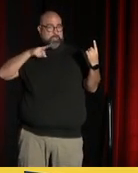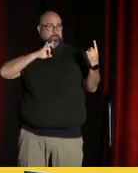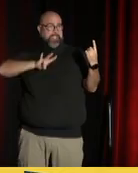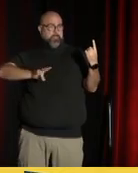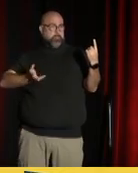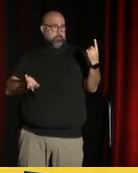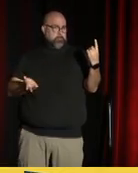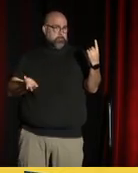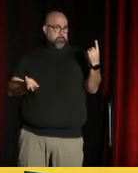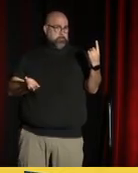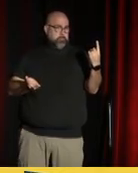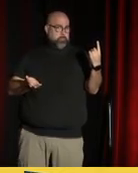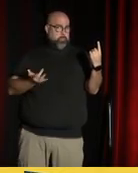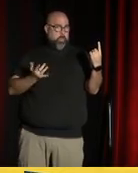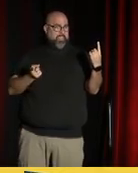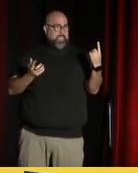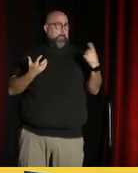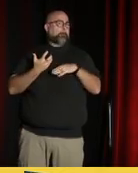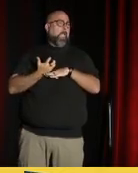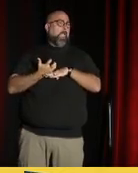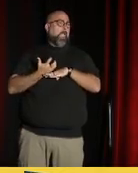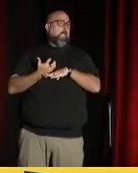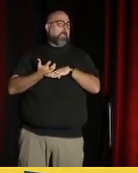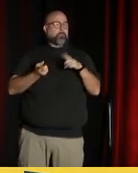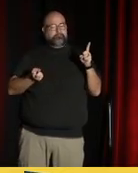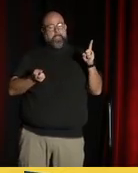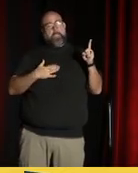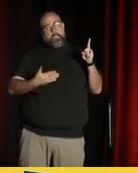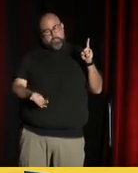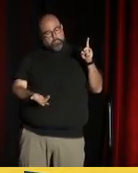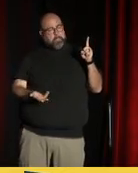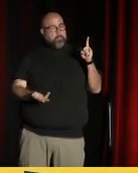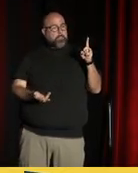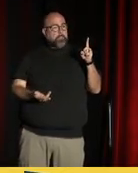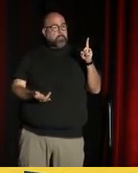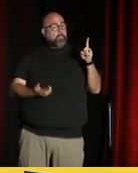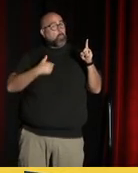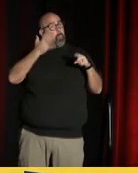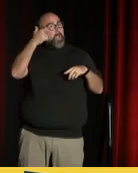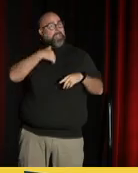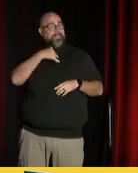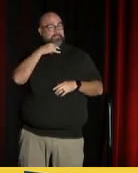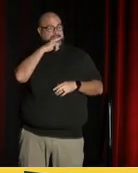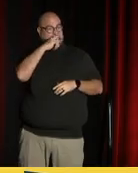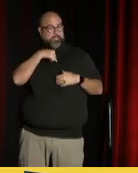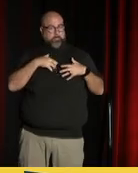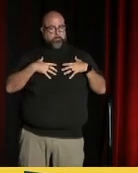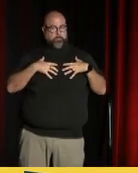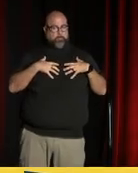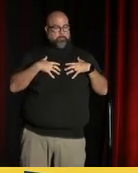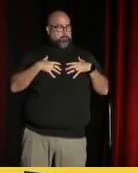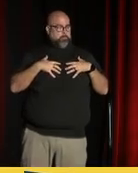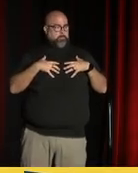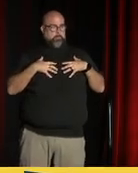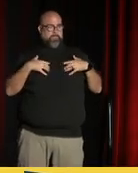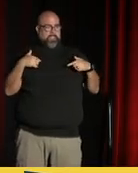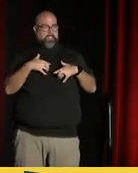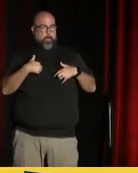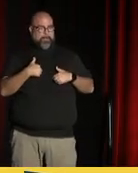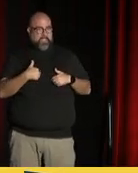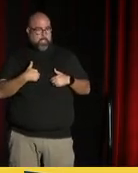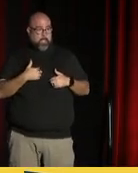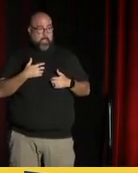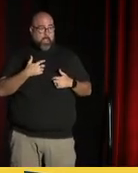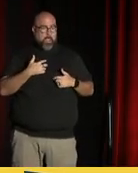7, and it was because he begged. Because kids scared me, right? I mean, I'm throwing my